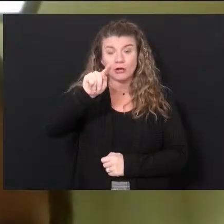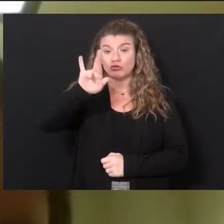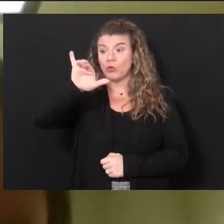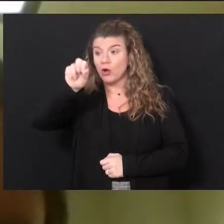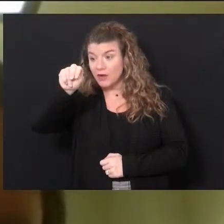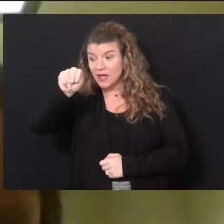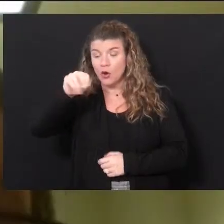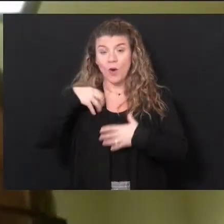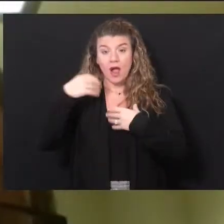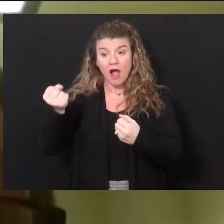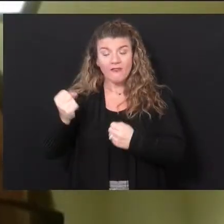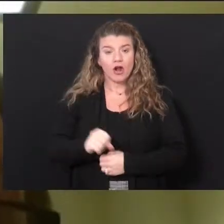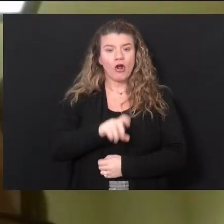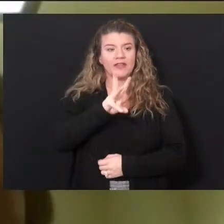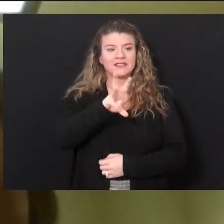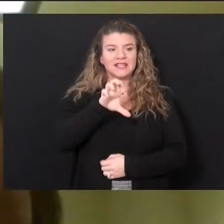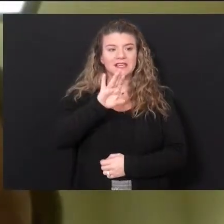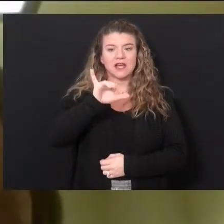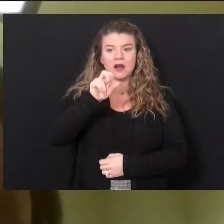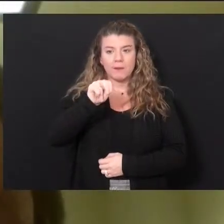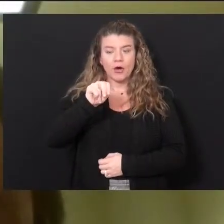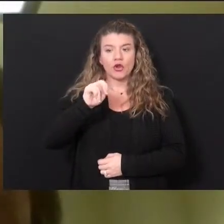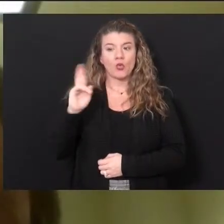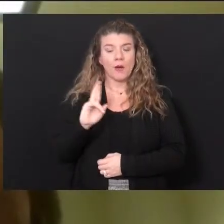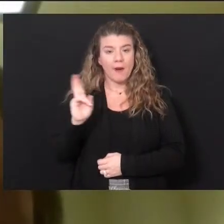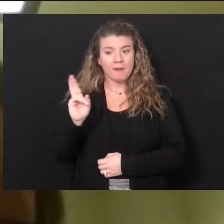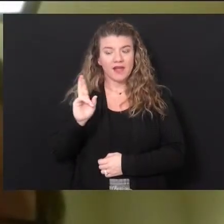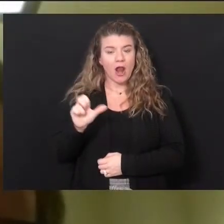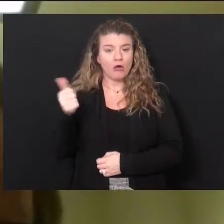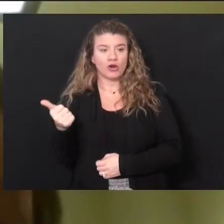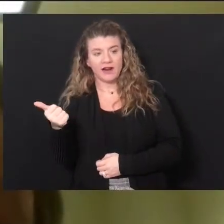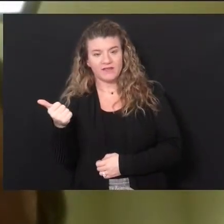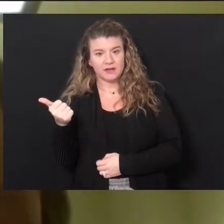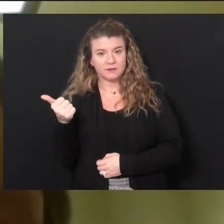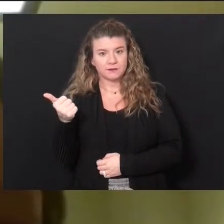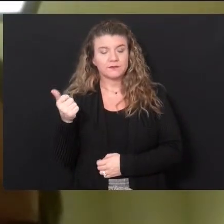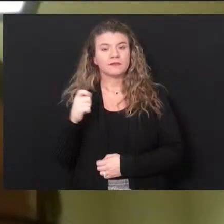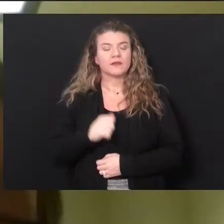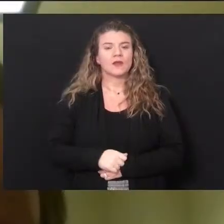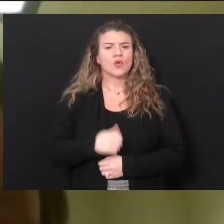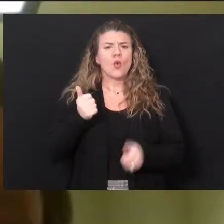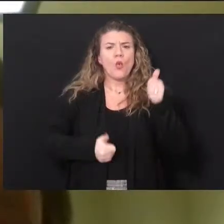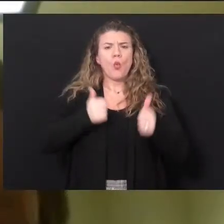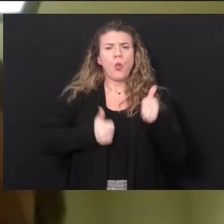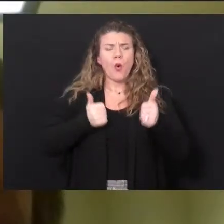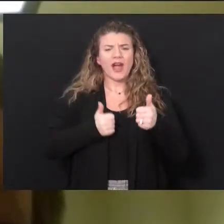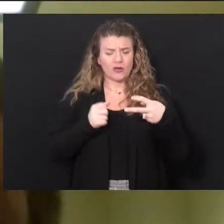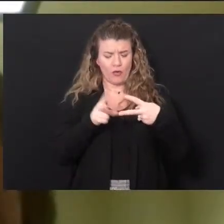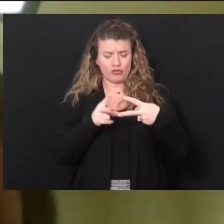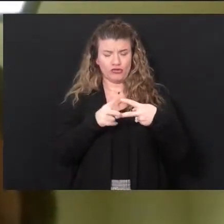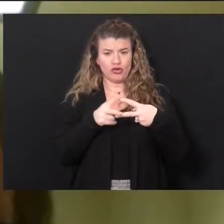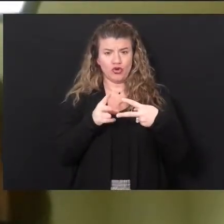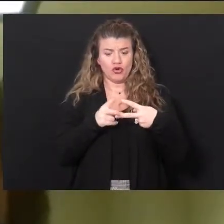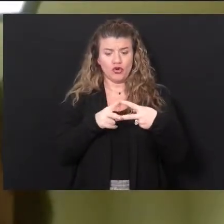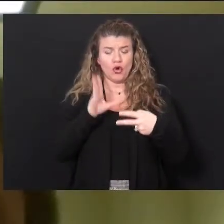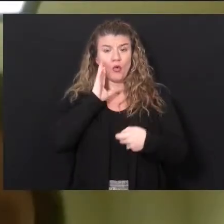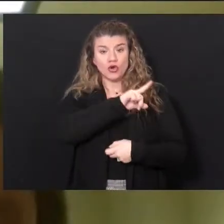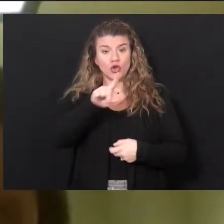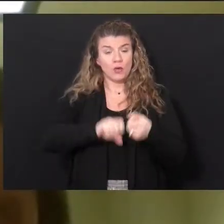the $600 billion Republican alternative, Governor, which of the two plans will you